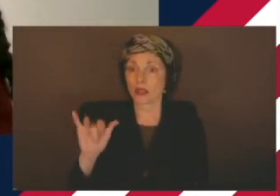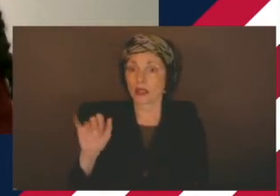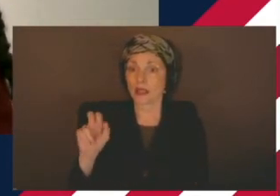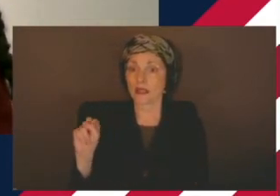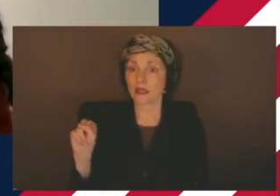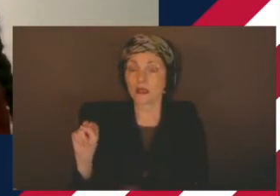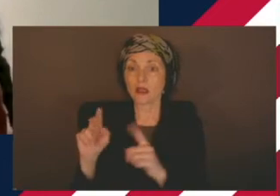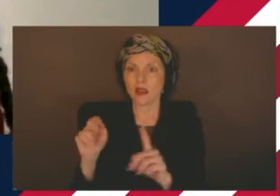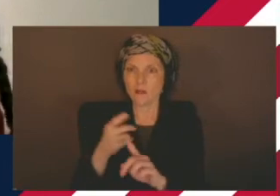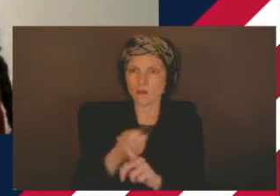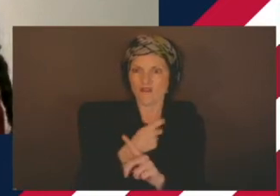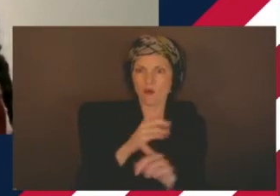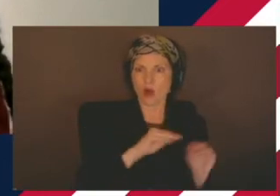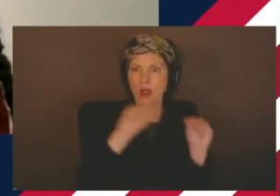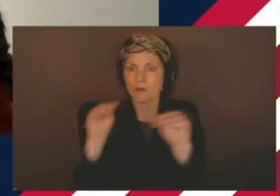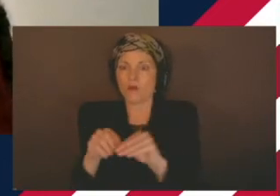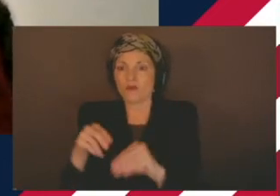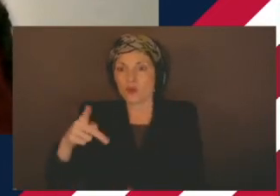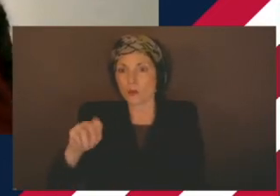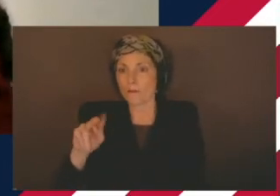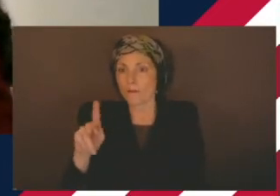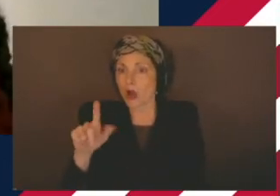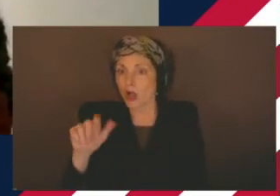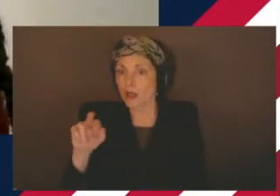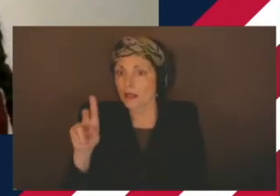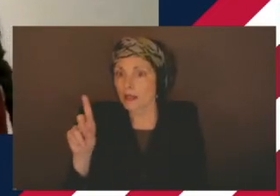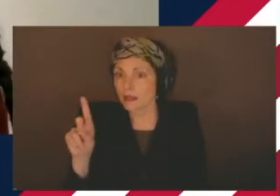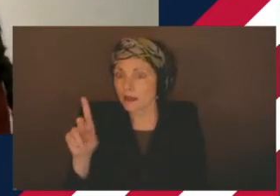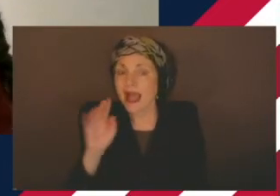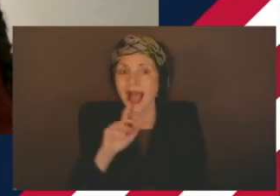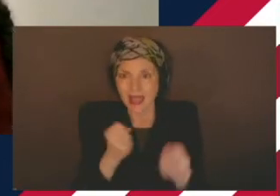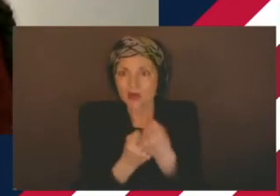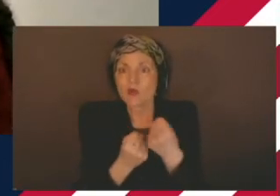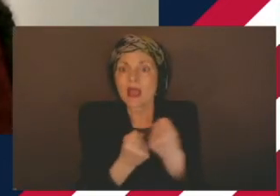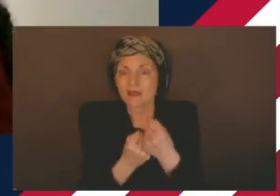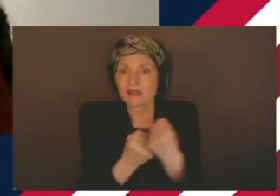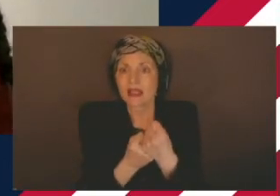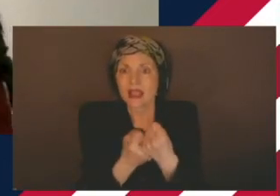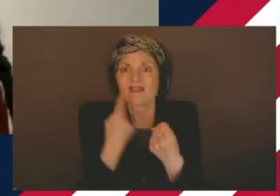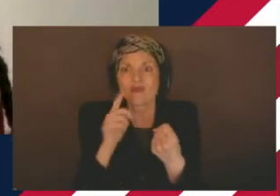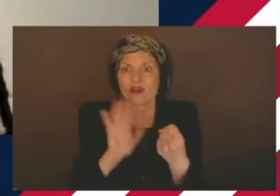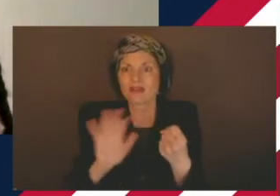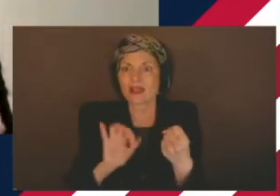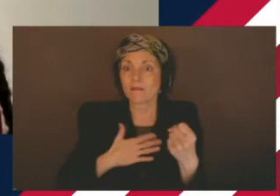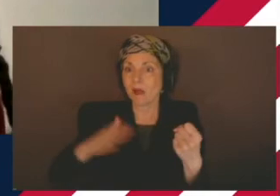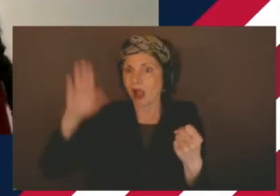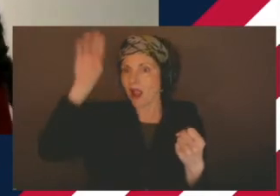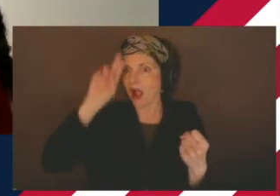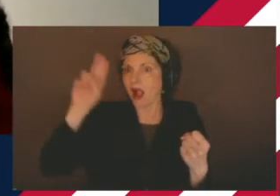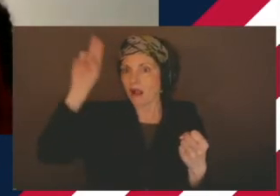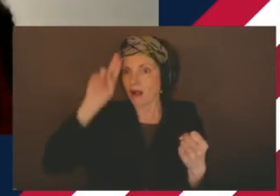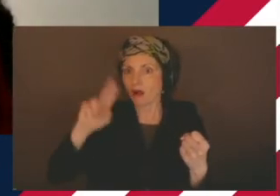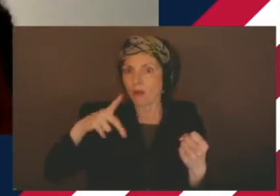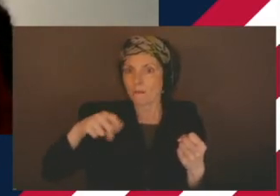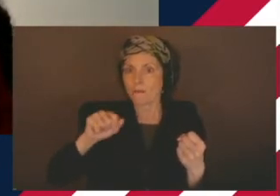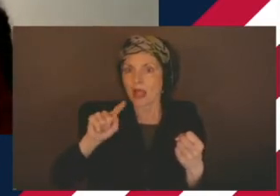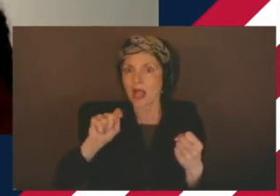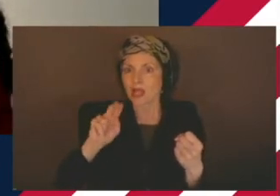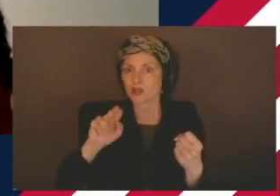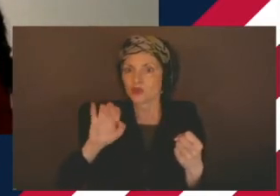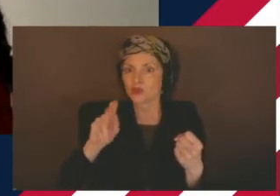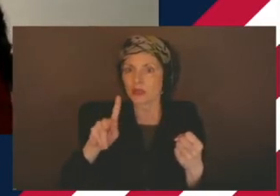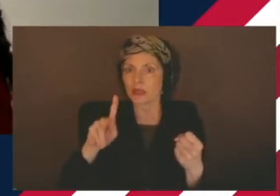and advocating for folks that are like my uncle, Patrick Edwards. So I think this change will start from